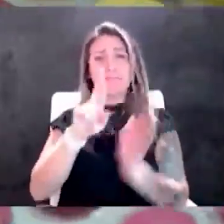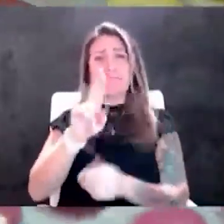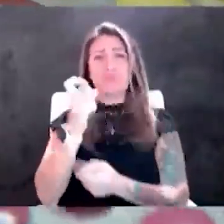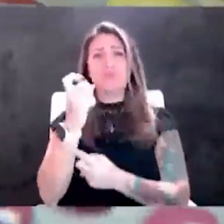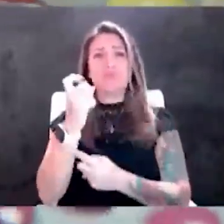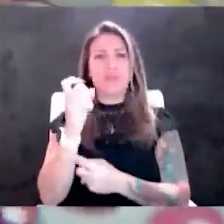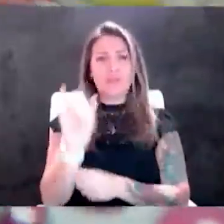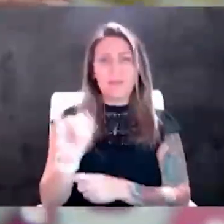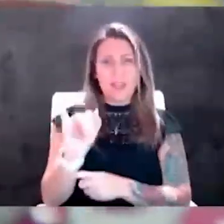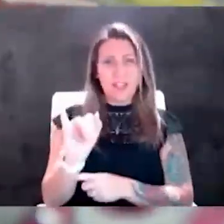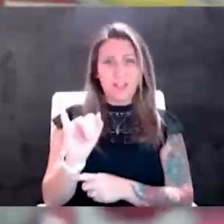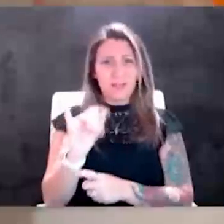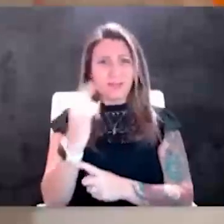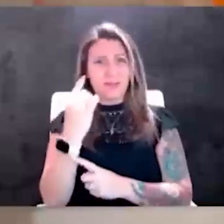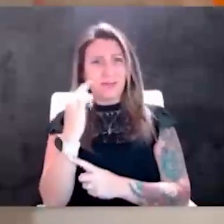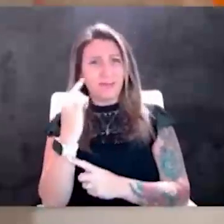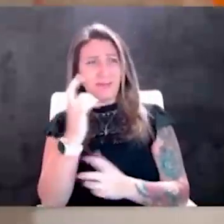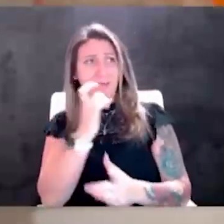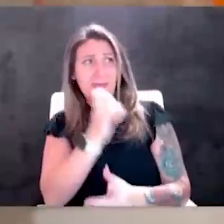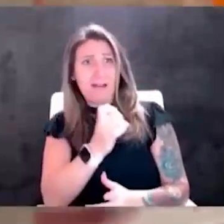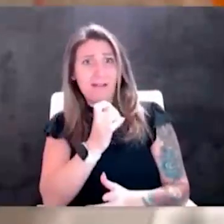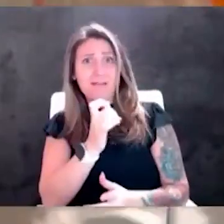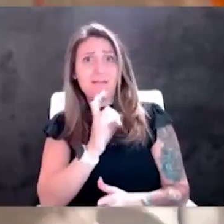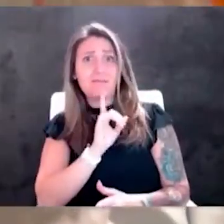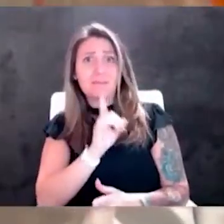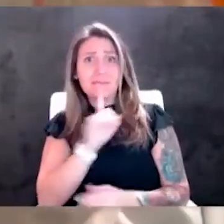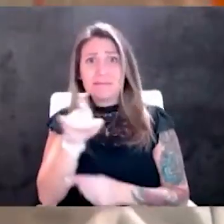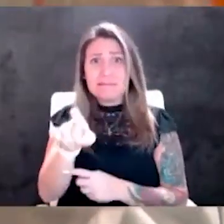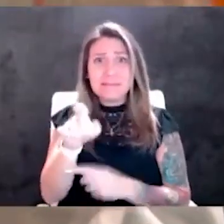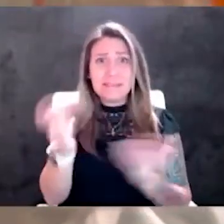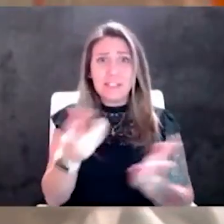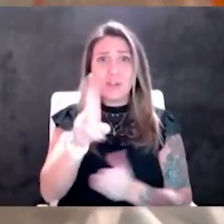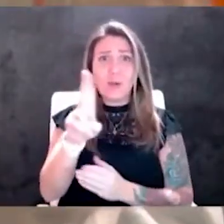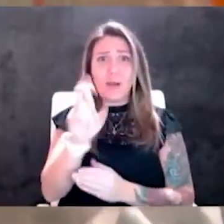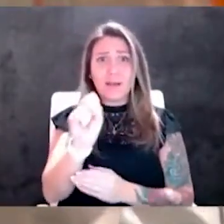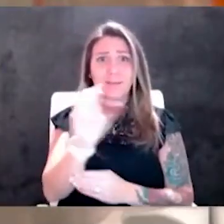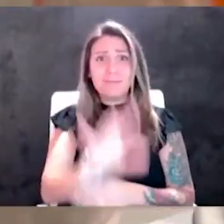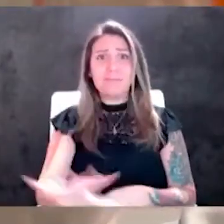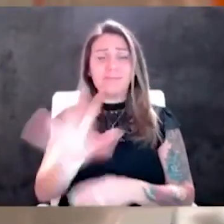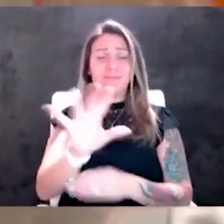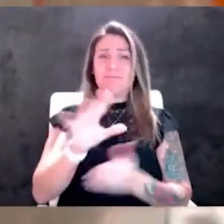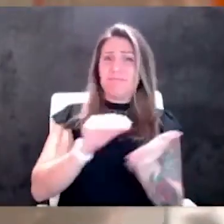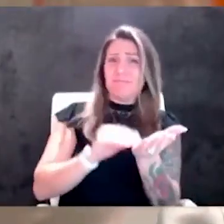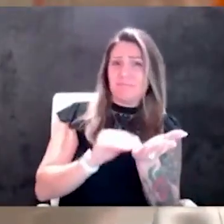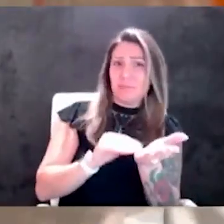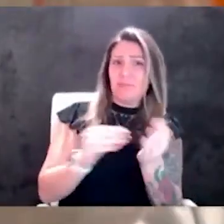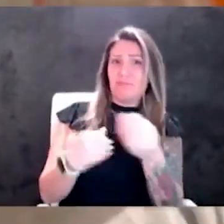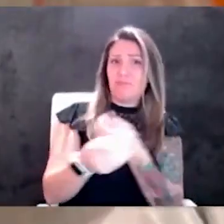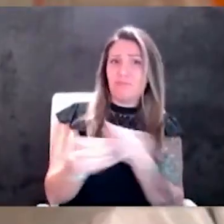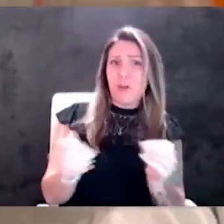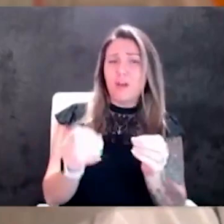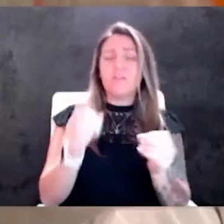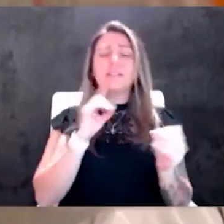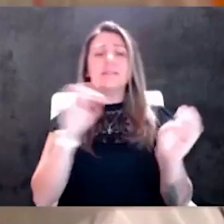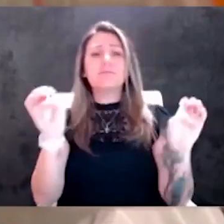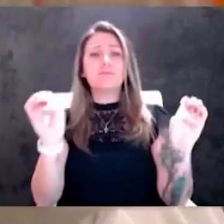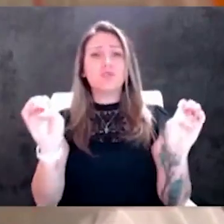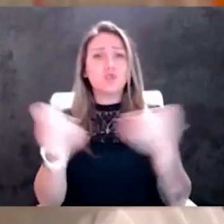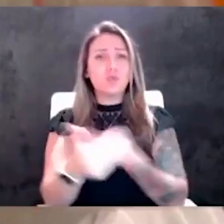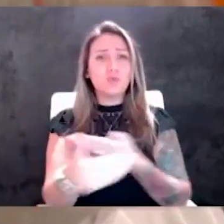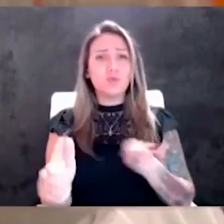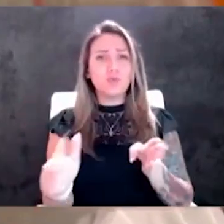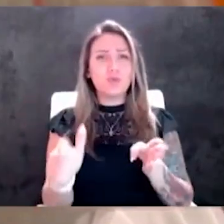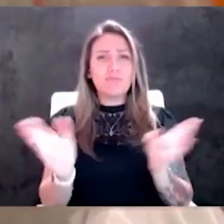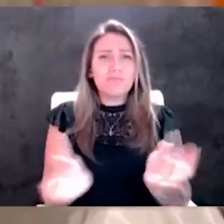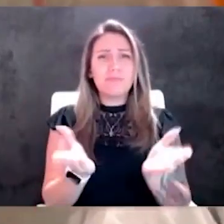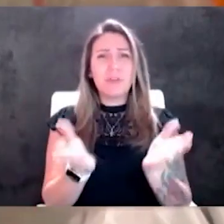need antibiotics here in the United States. Doctors' offices, emergency departments, urgent care clinics, all of those places can be the